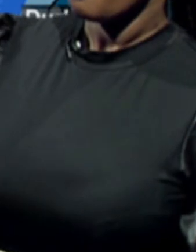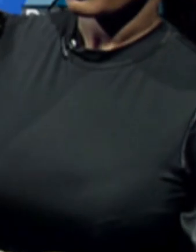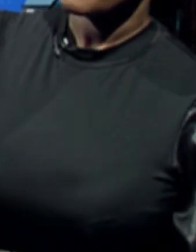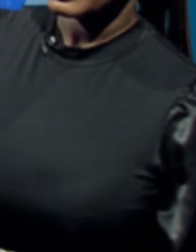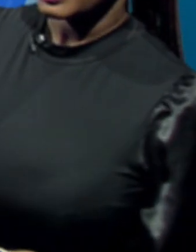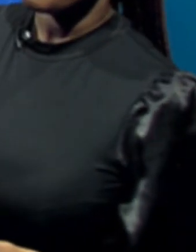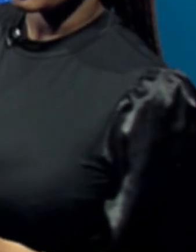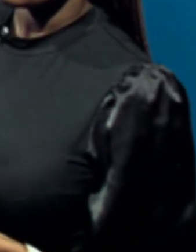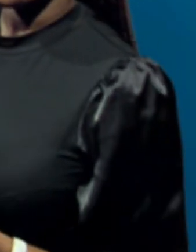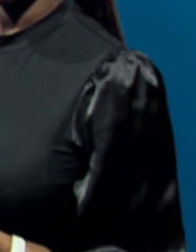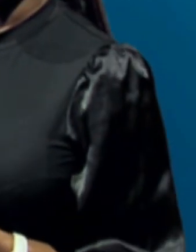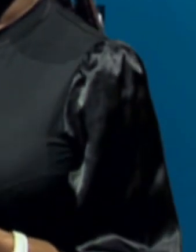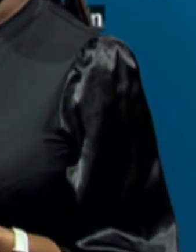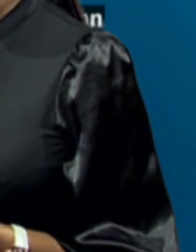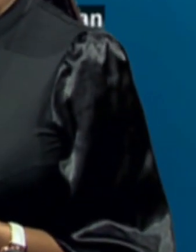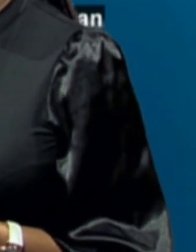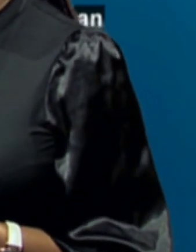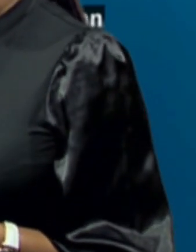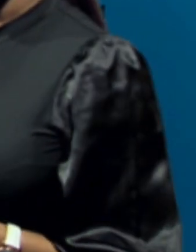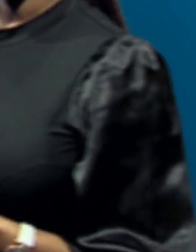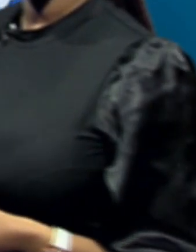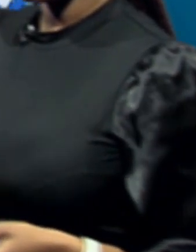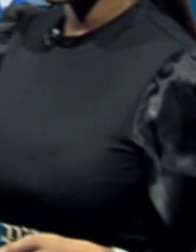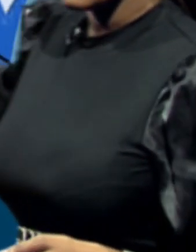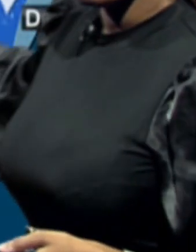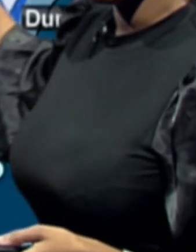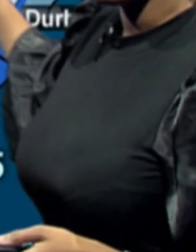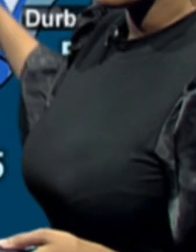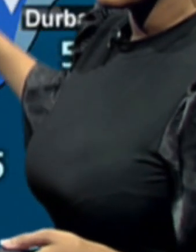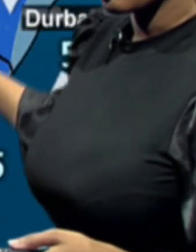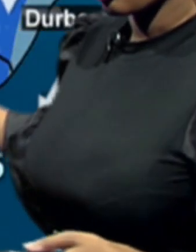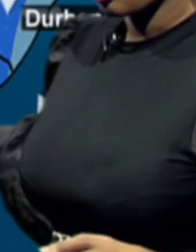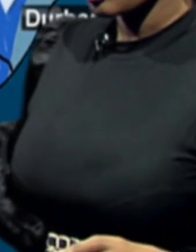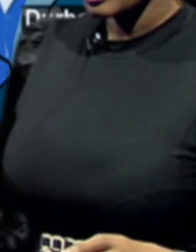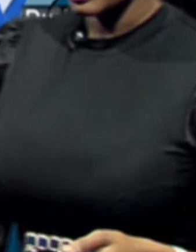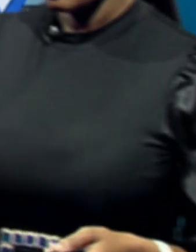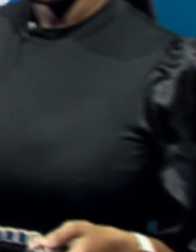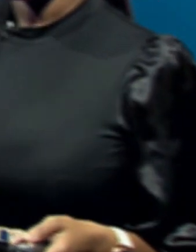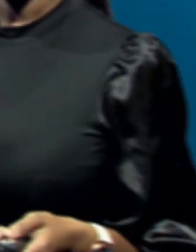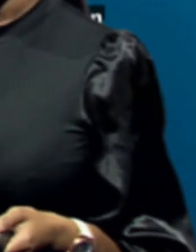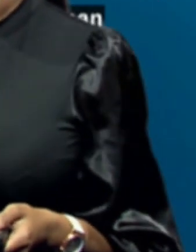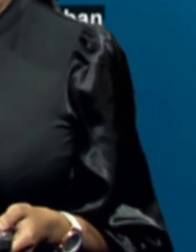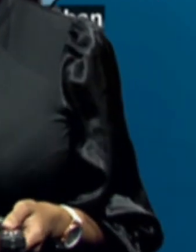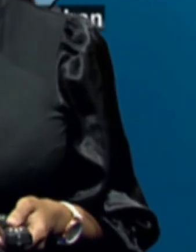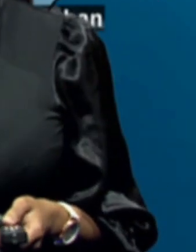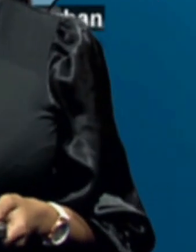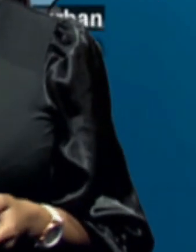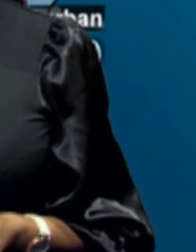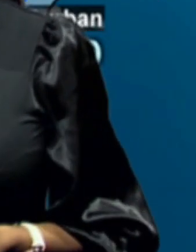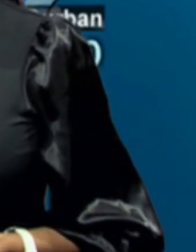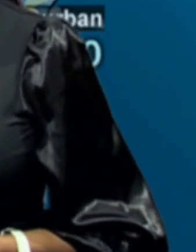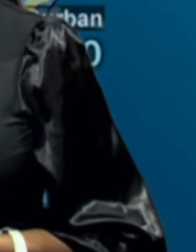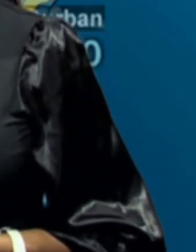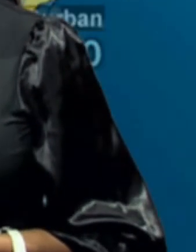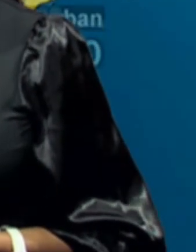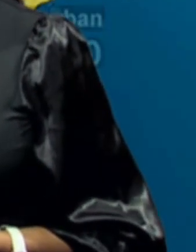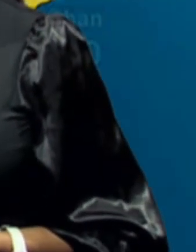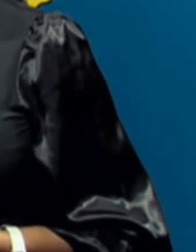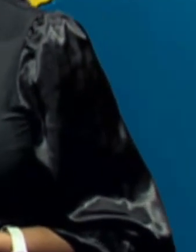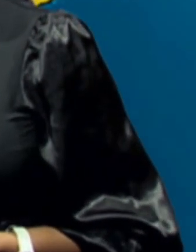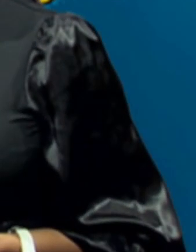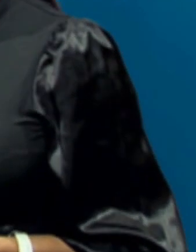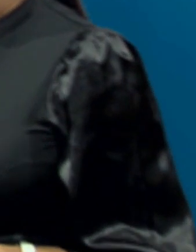60. Fa re lebelela gape mo karolong ya Free State go tla nna le gone go nna le mouane, mme mouane o na le gone go tswelela mo karolong ya Bopo go a go bophirima jwa naga.